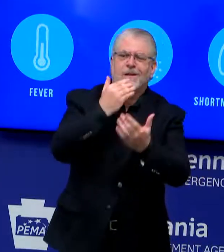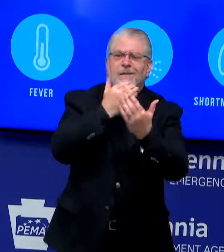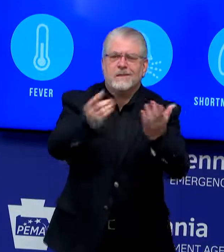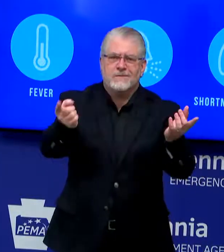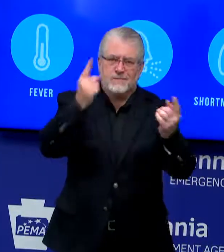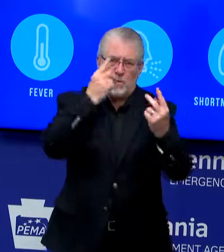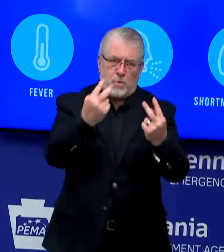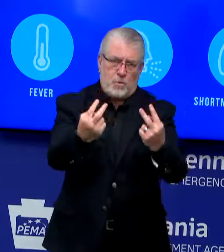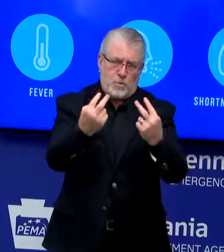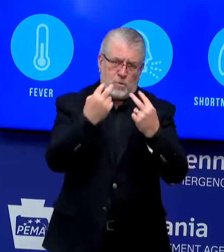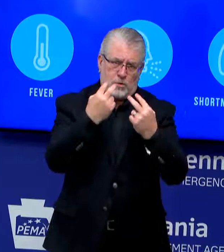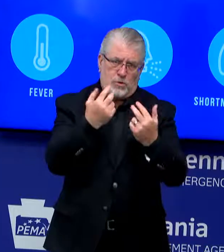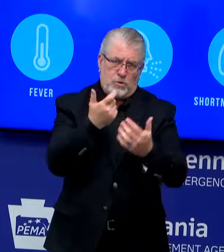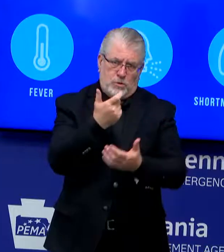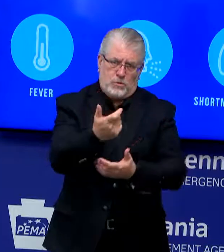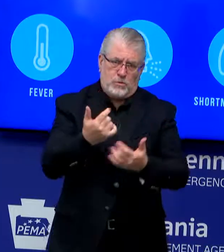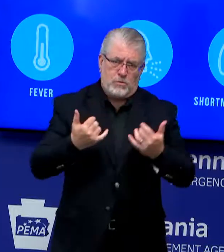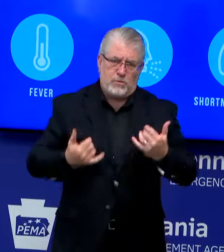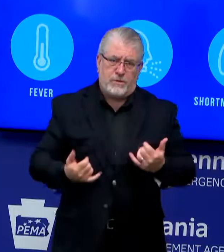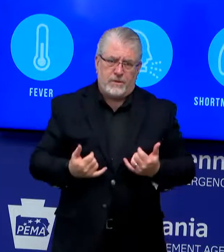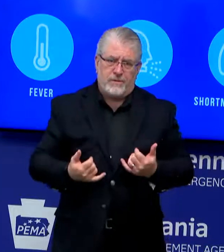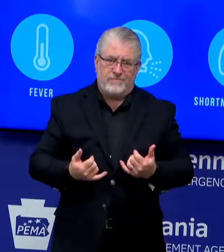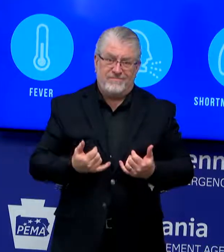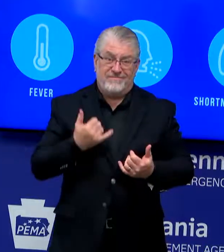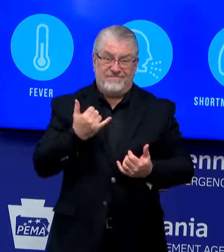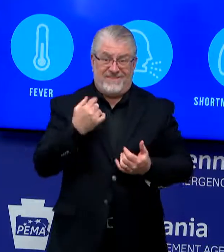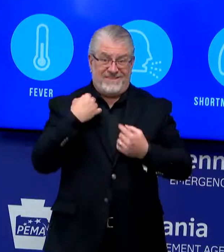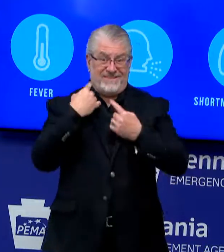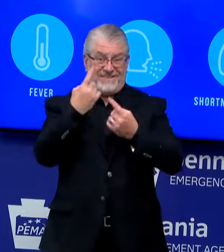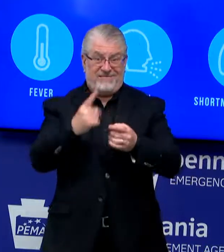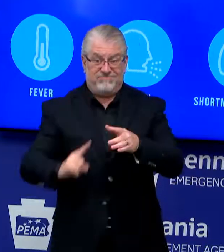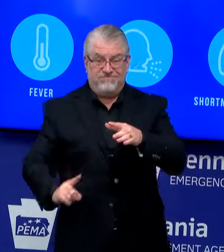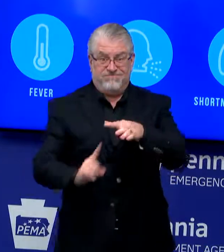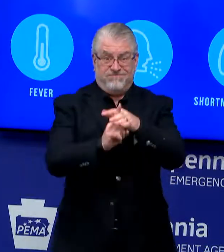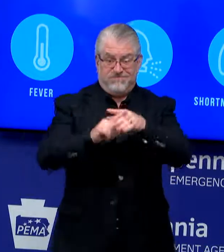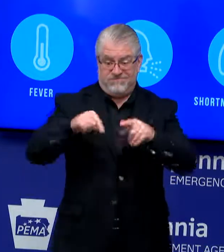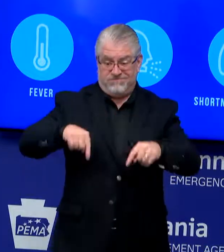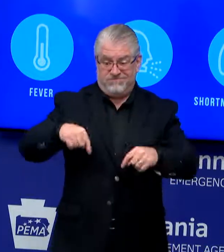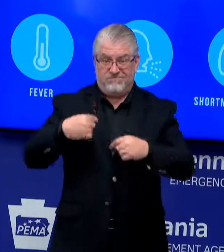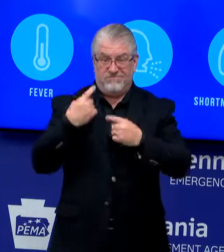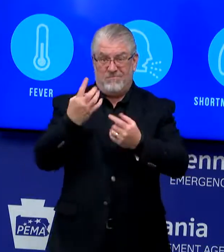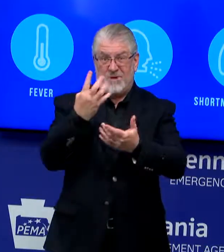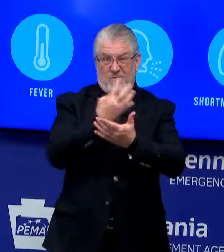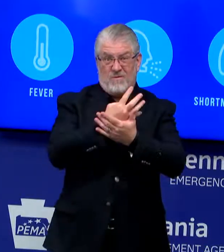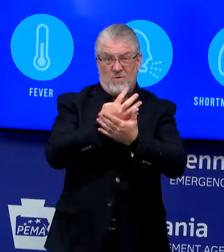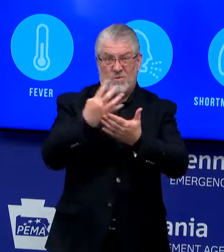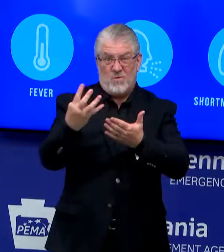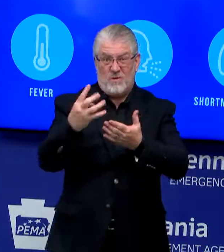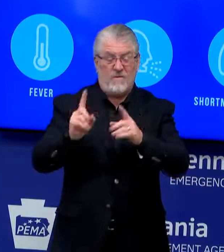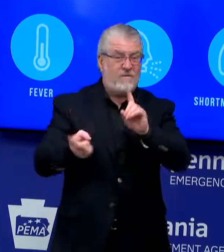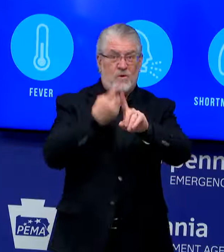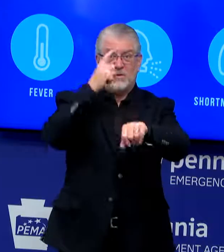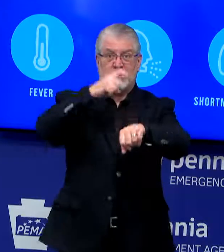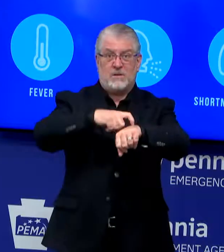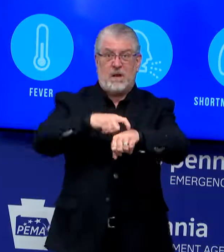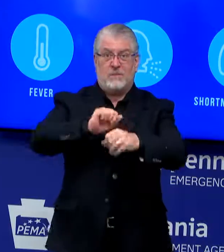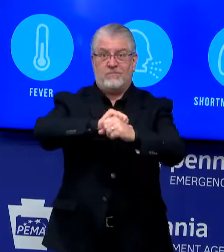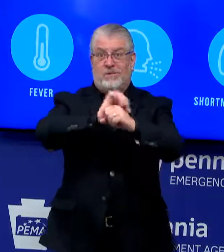of COVID-19 in Pennsylvania, and we're beginning to see our first glimpses of the full force of this